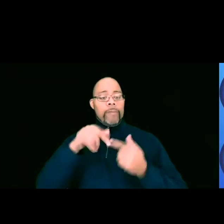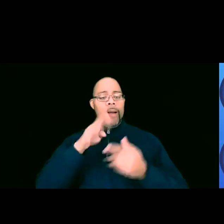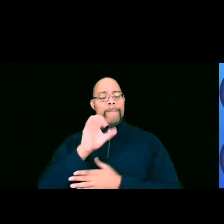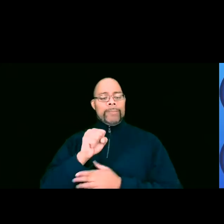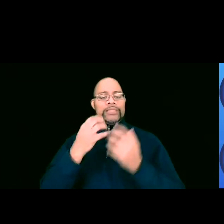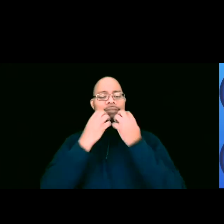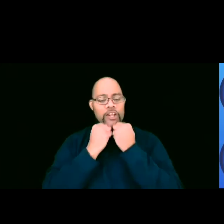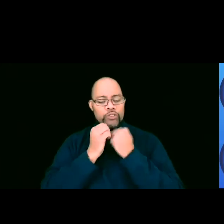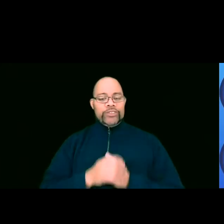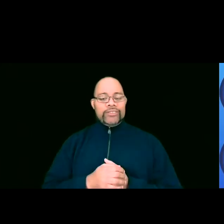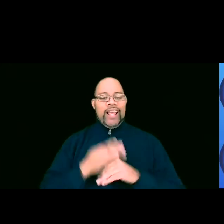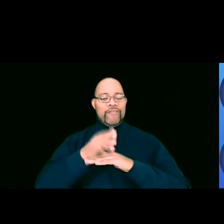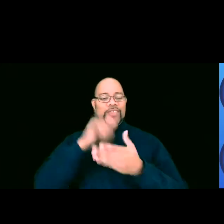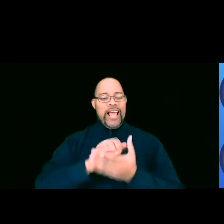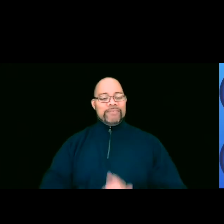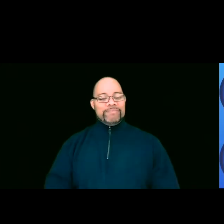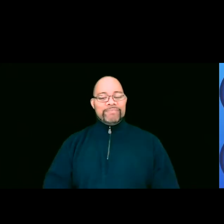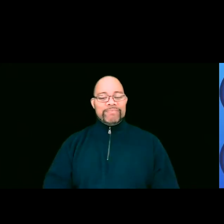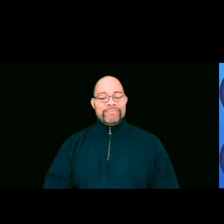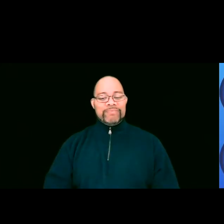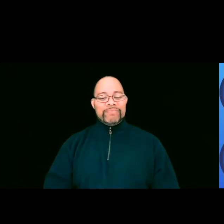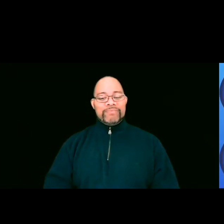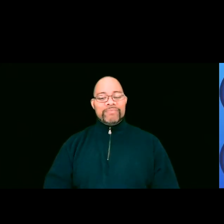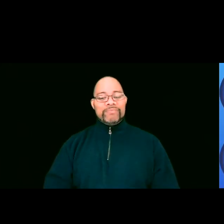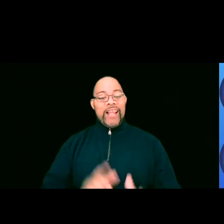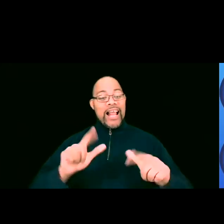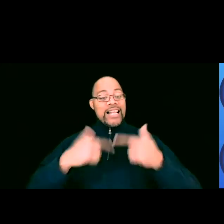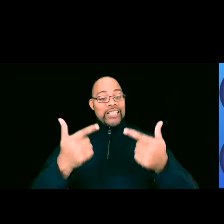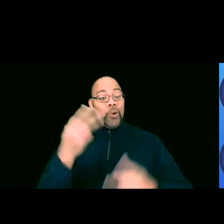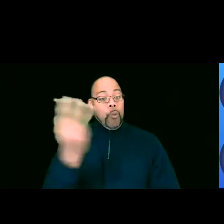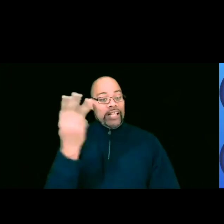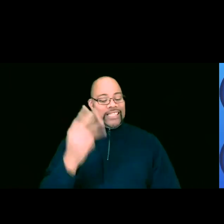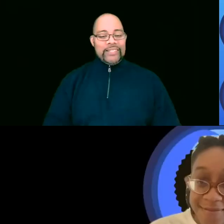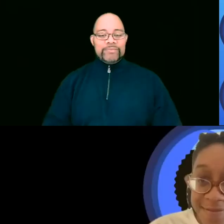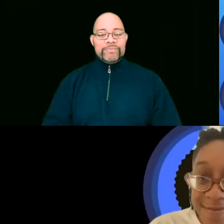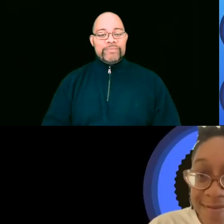Cares after that. And so next we got Wednesday coming up.